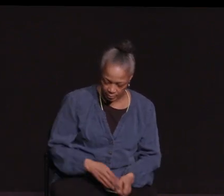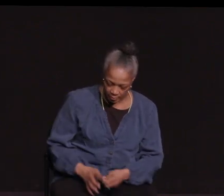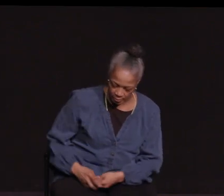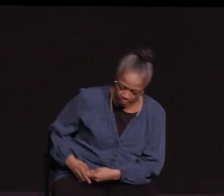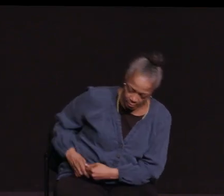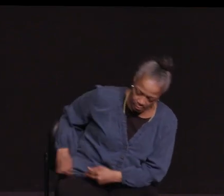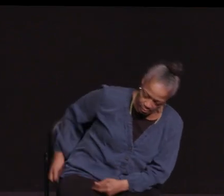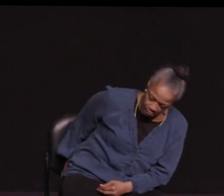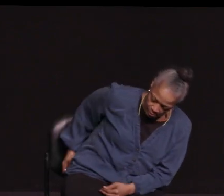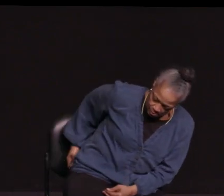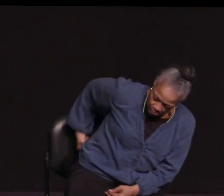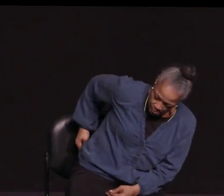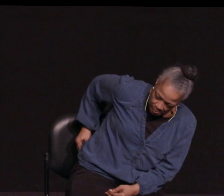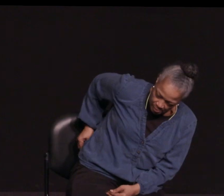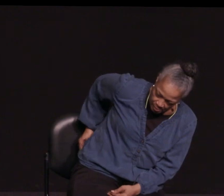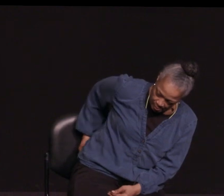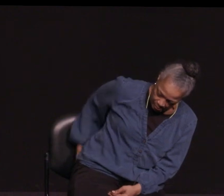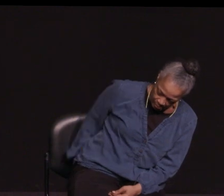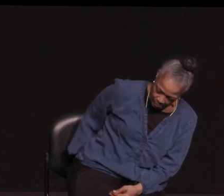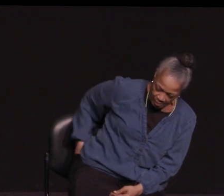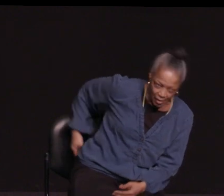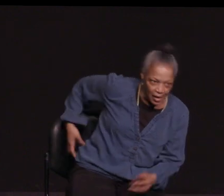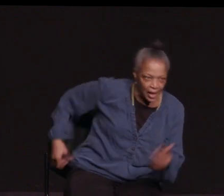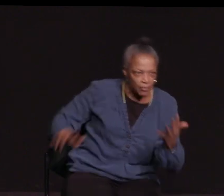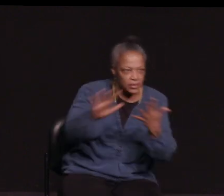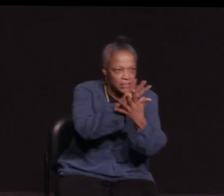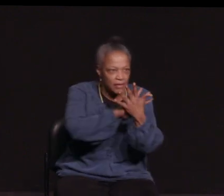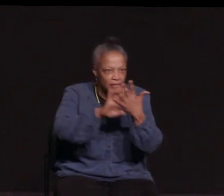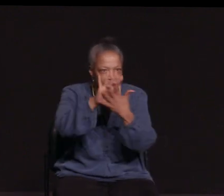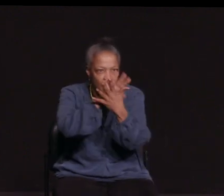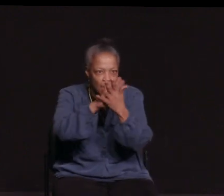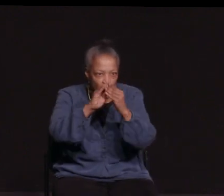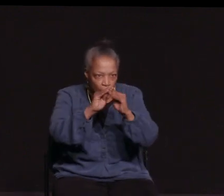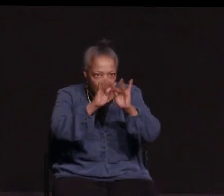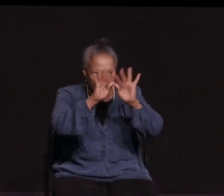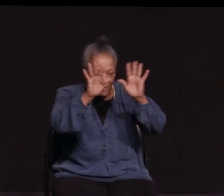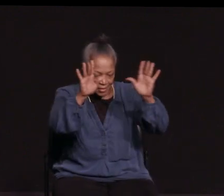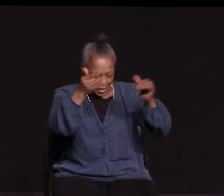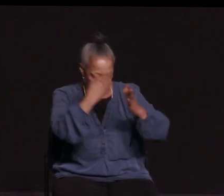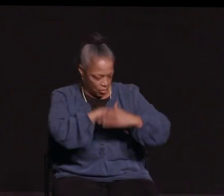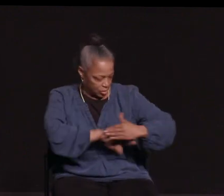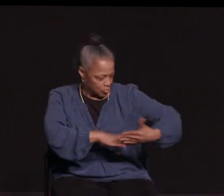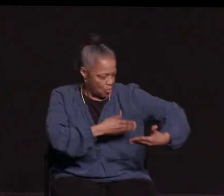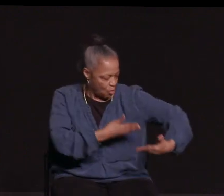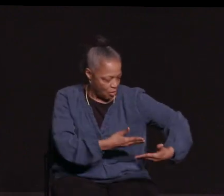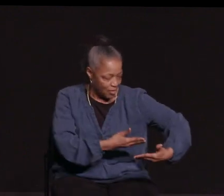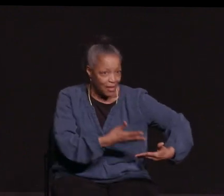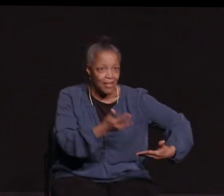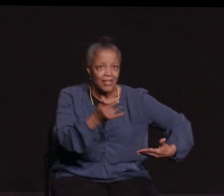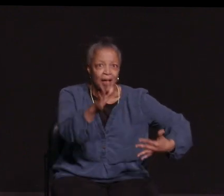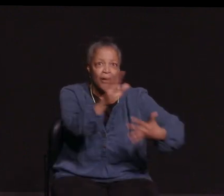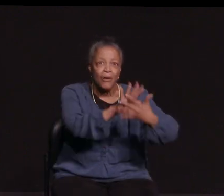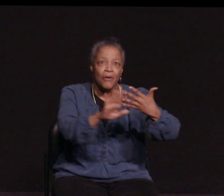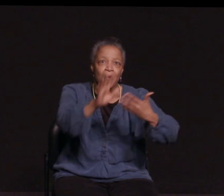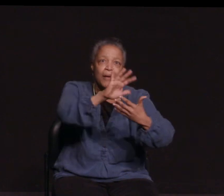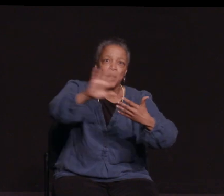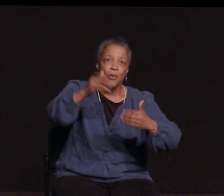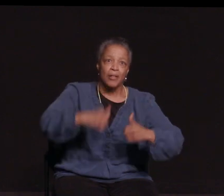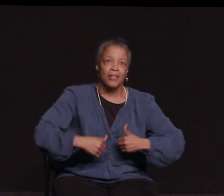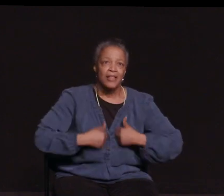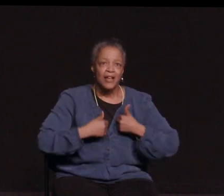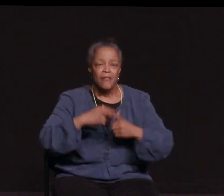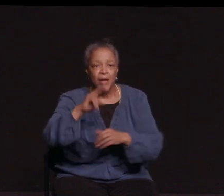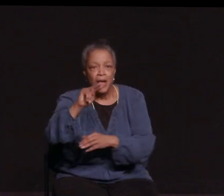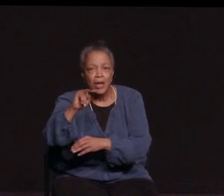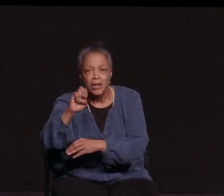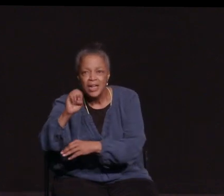Within the veil he was born, said I, and there within shall he live, a Negro and a Negro